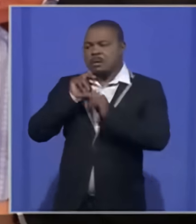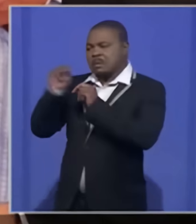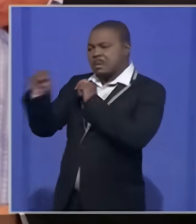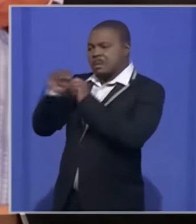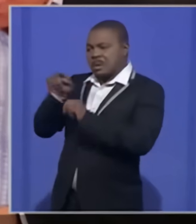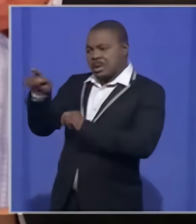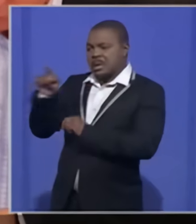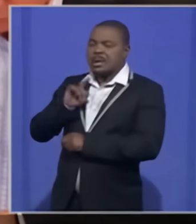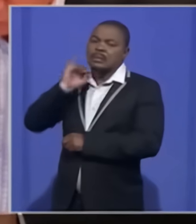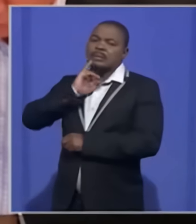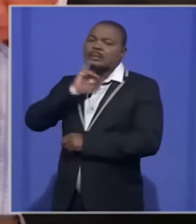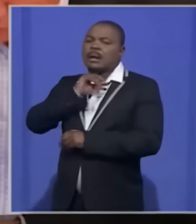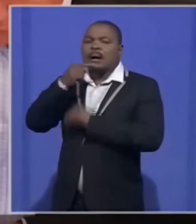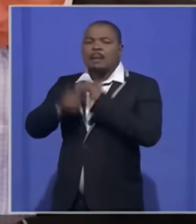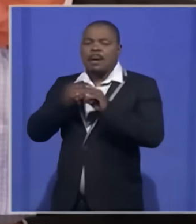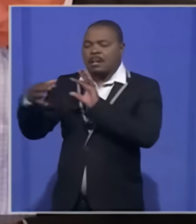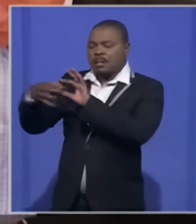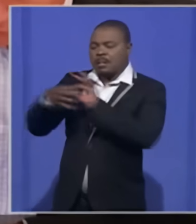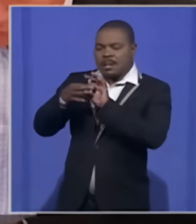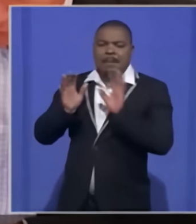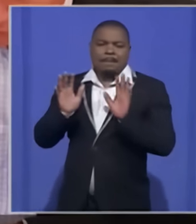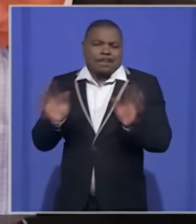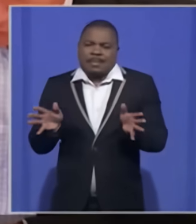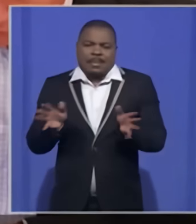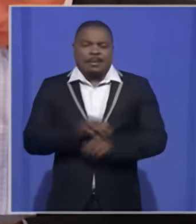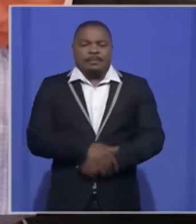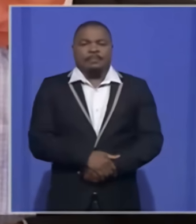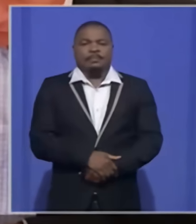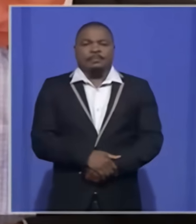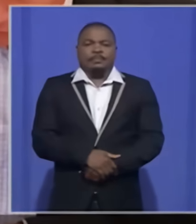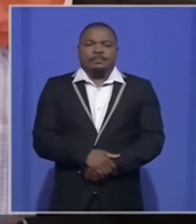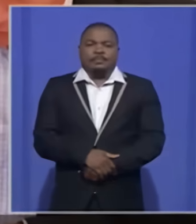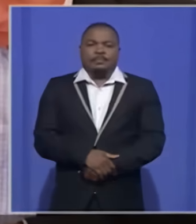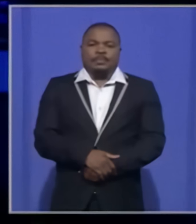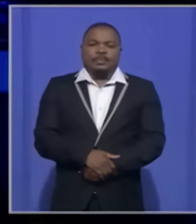Israel e ne e le tsa ho tiisa maqhama dipakeng tsa dinaha tseo.